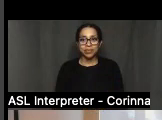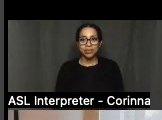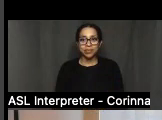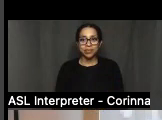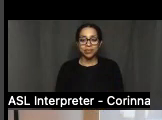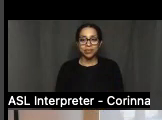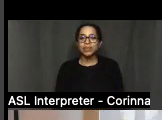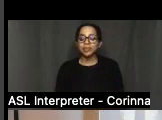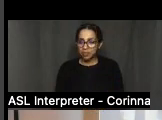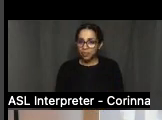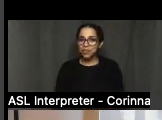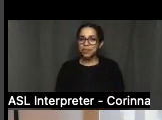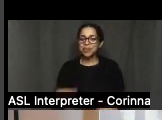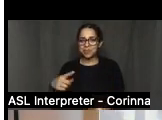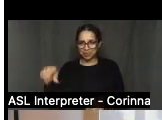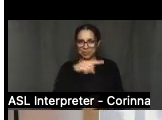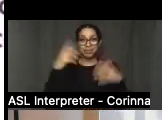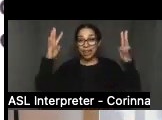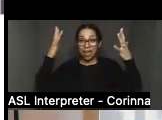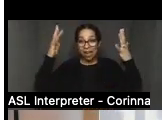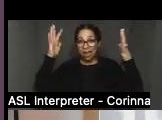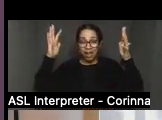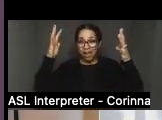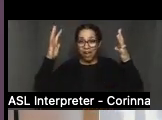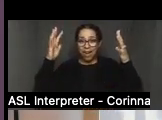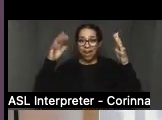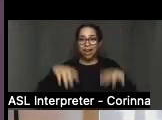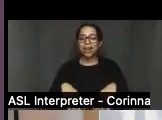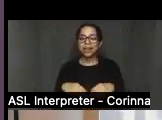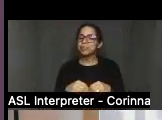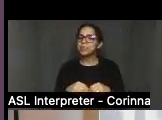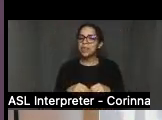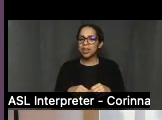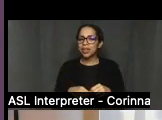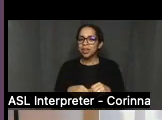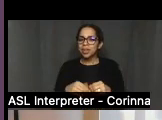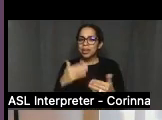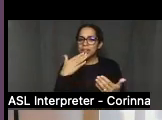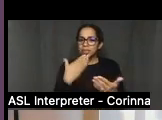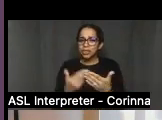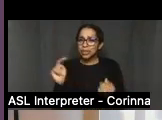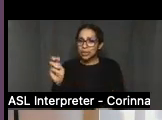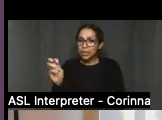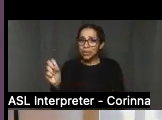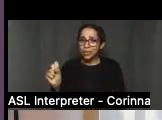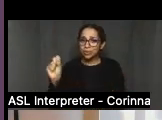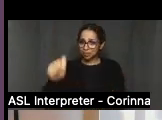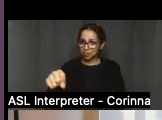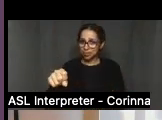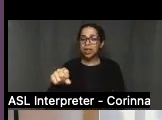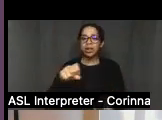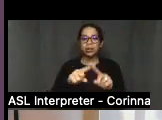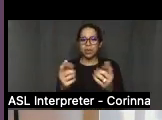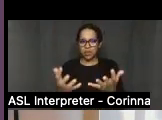Now, despite the applause, this is good news. We just want to flag a couple of things for everybody, in particular, some timing